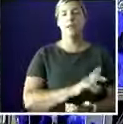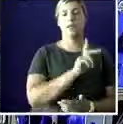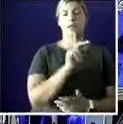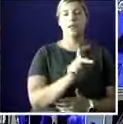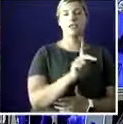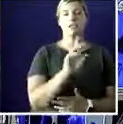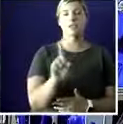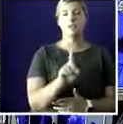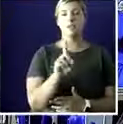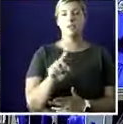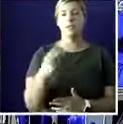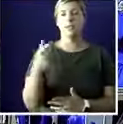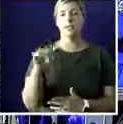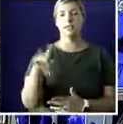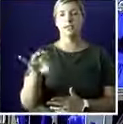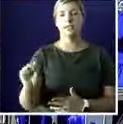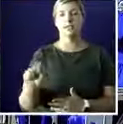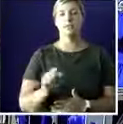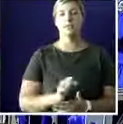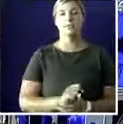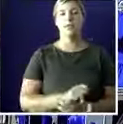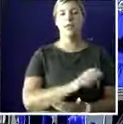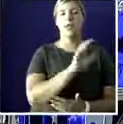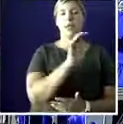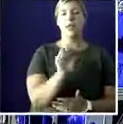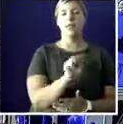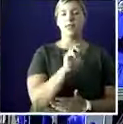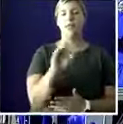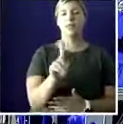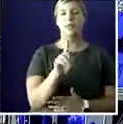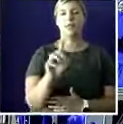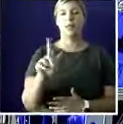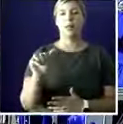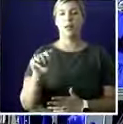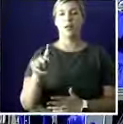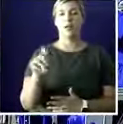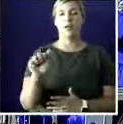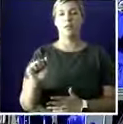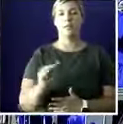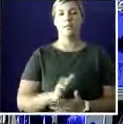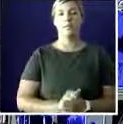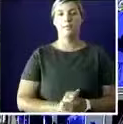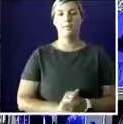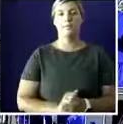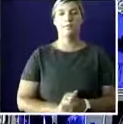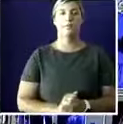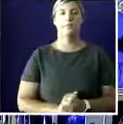Keyshawn Demetrius Hicks. Anthony Daniel Lotta.